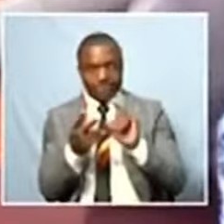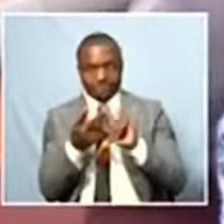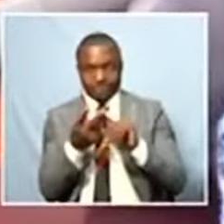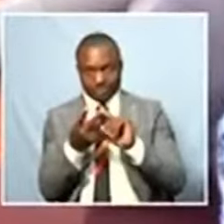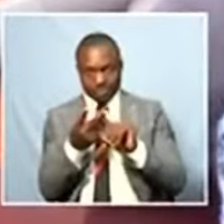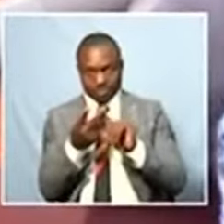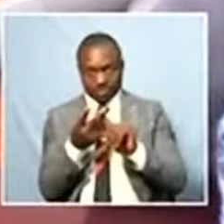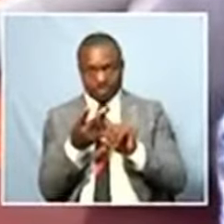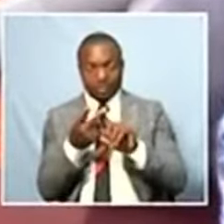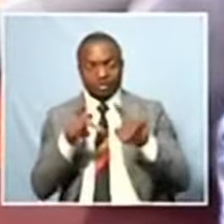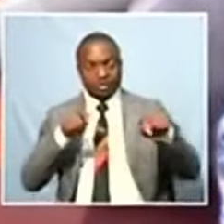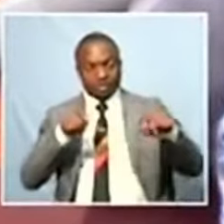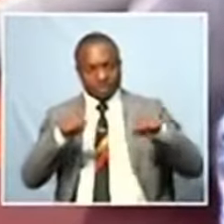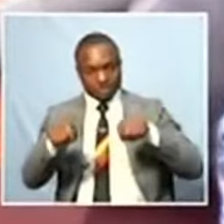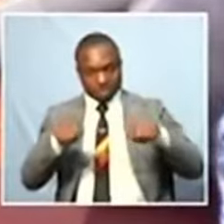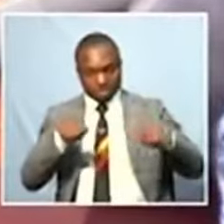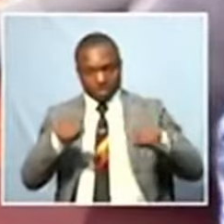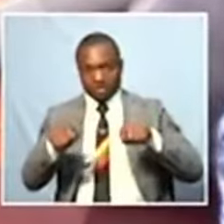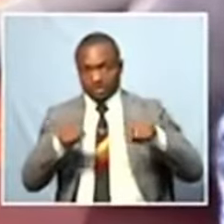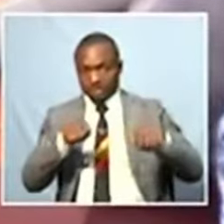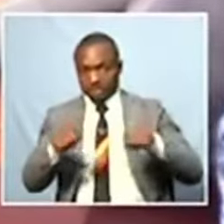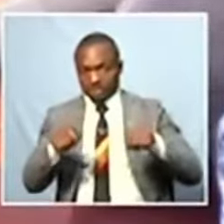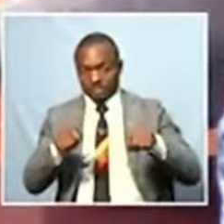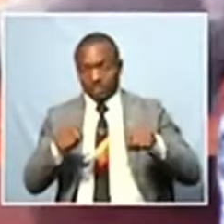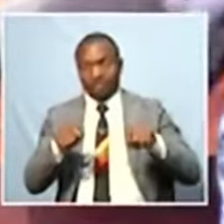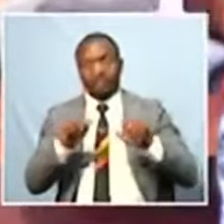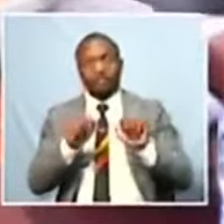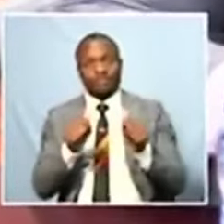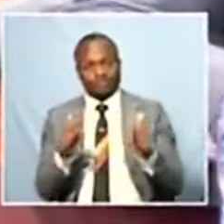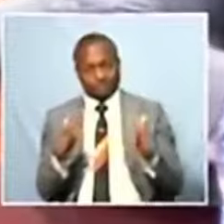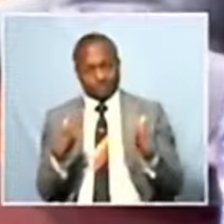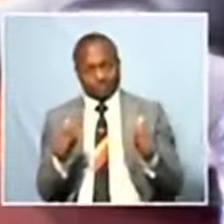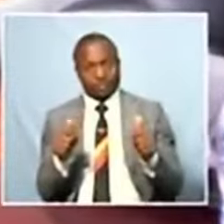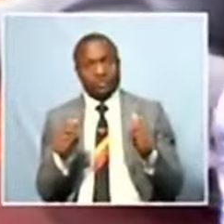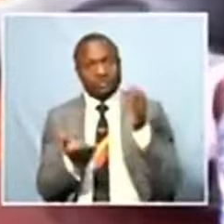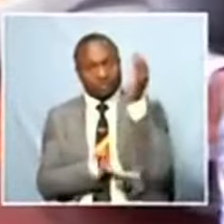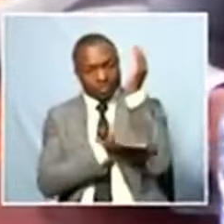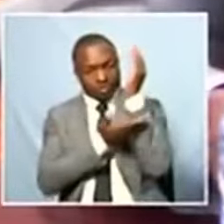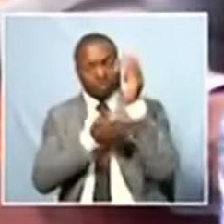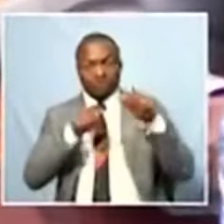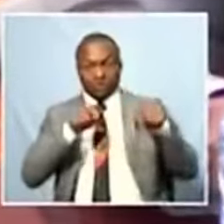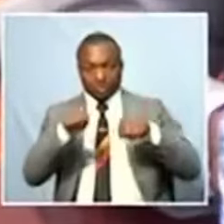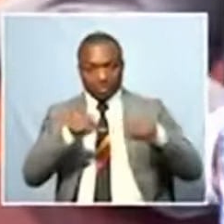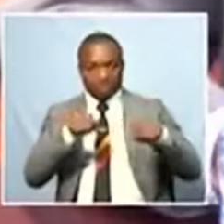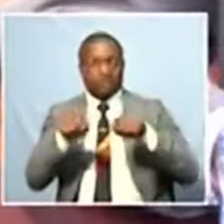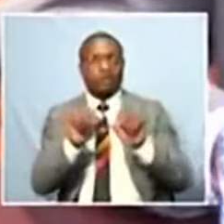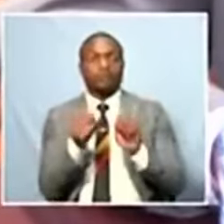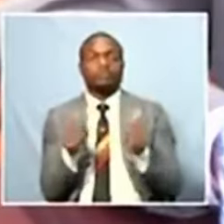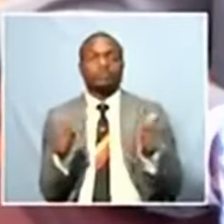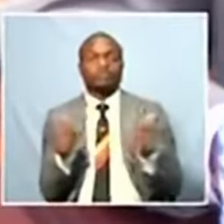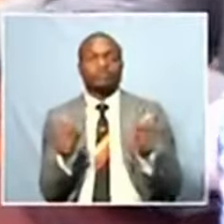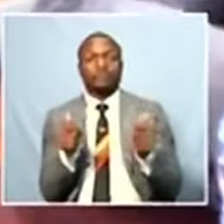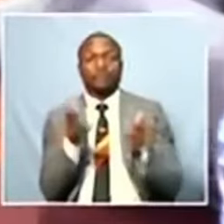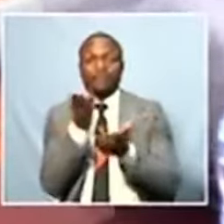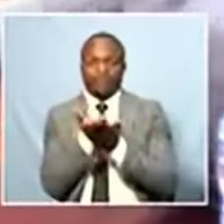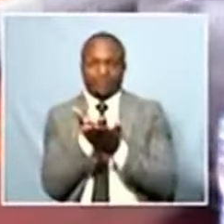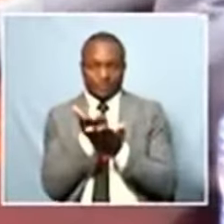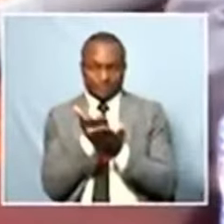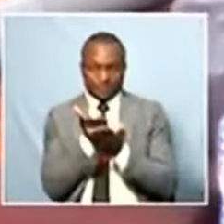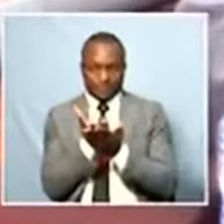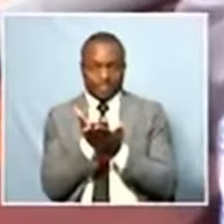is regulatory efficiency. To enhance regulatory efficiency, it is proposed